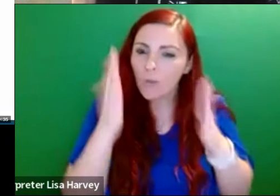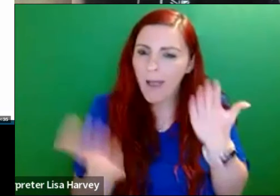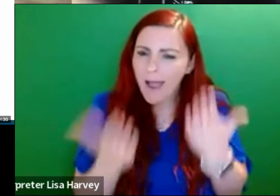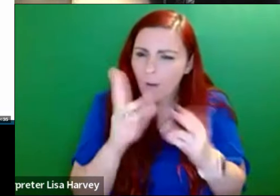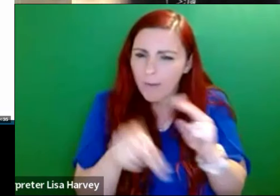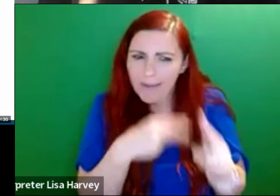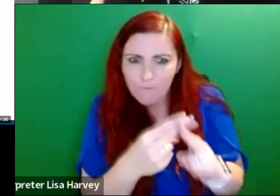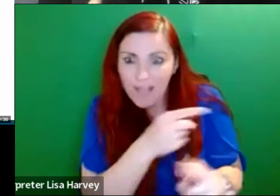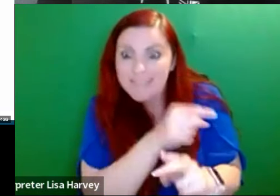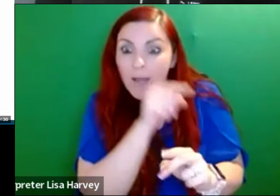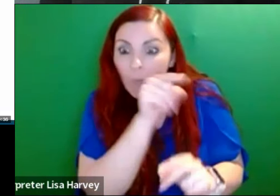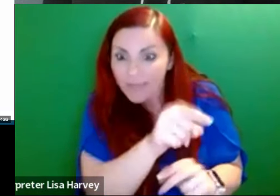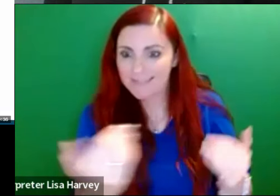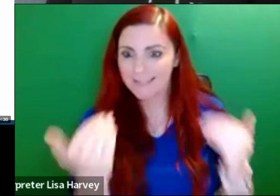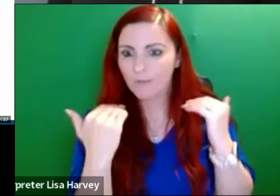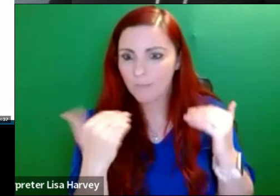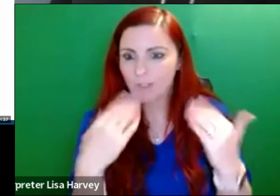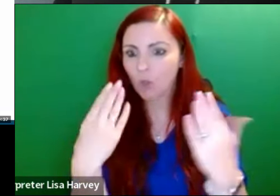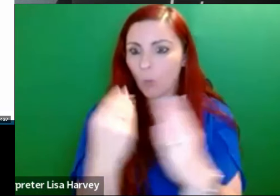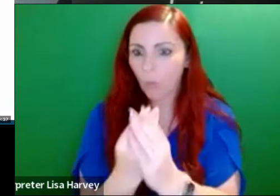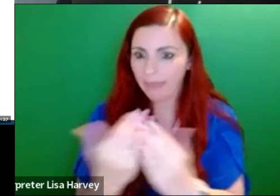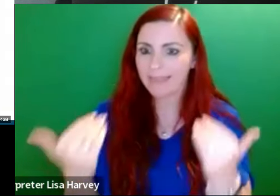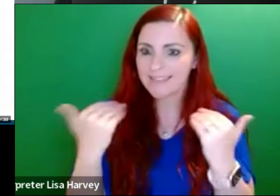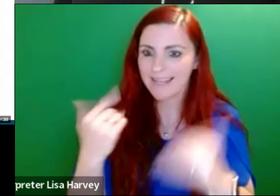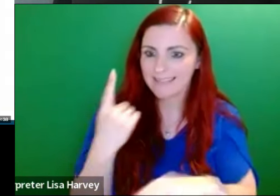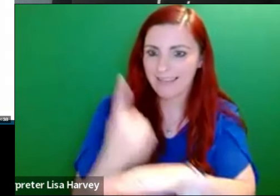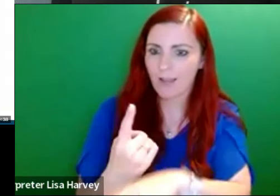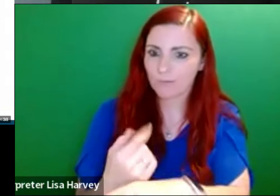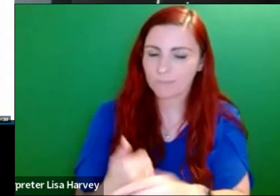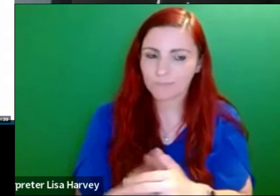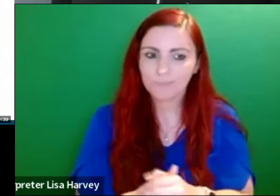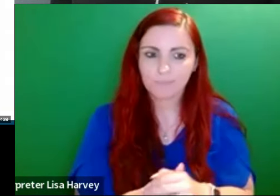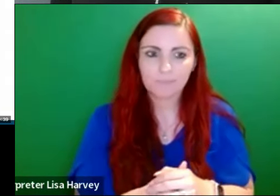interesting things with the data.